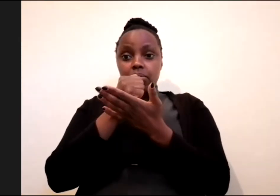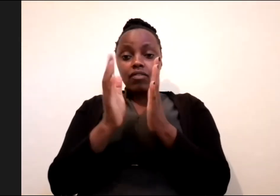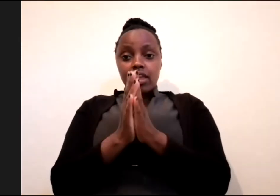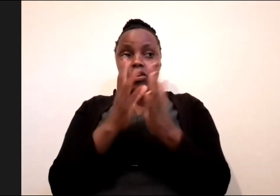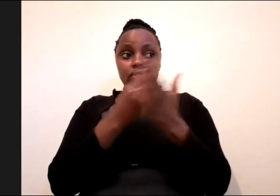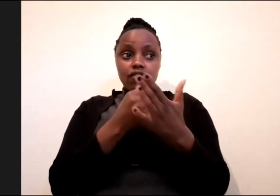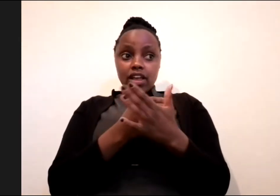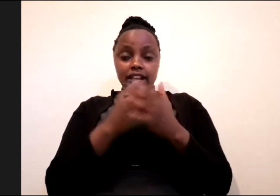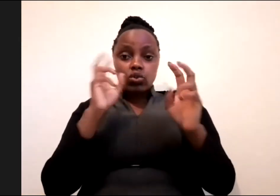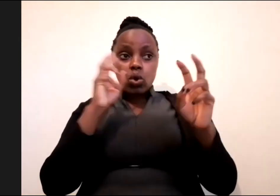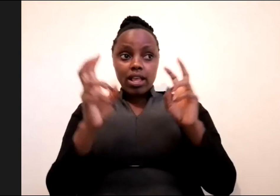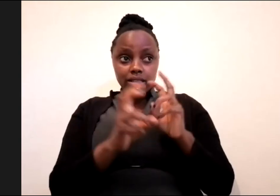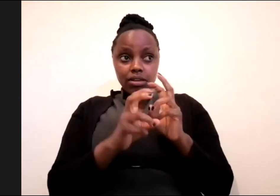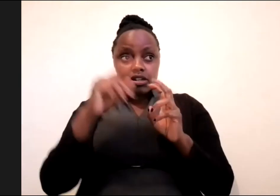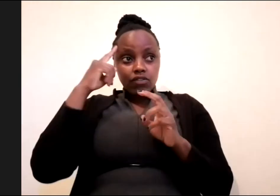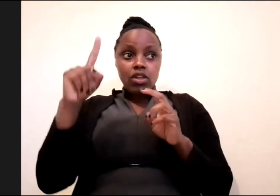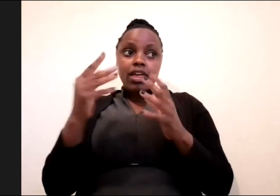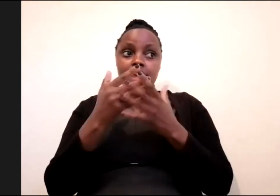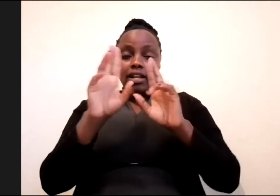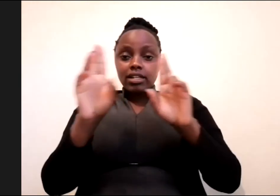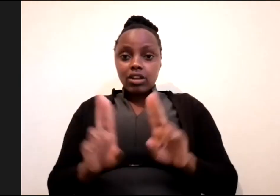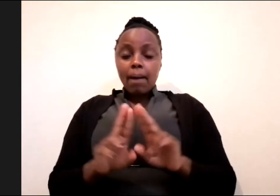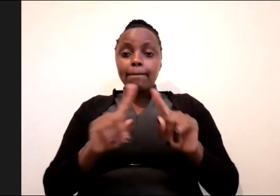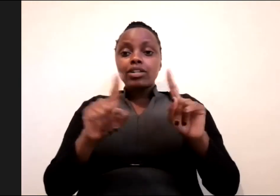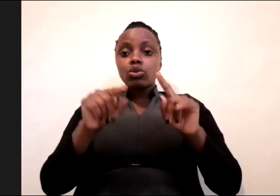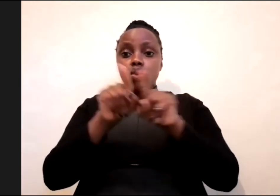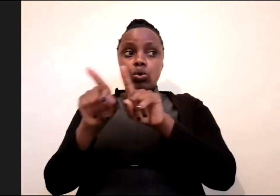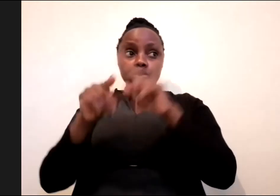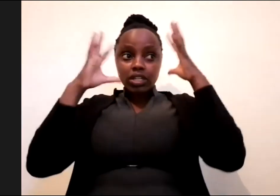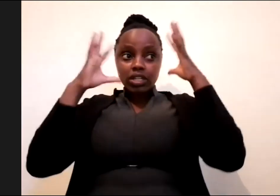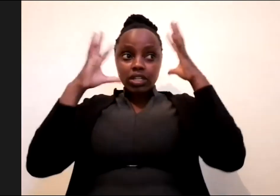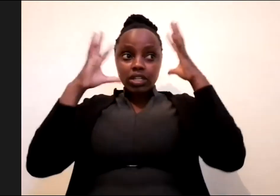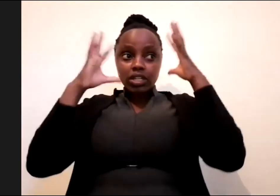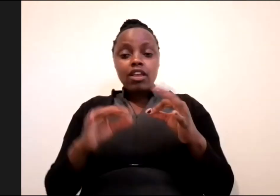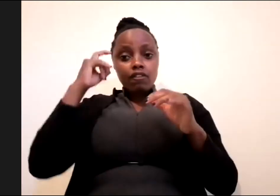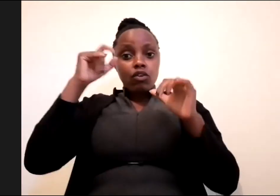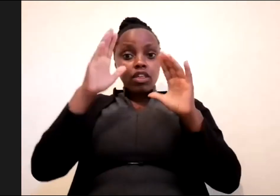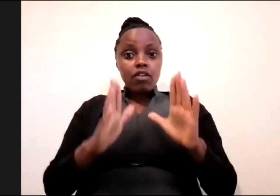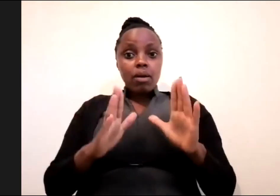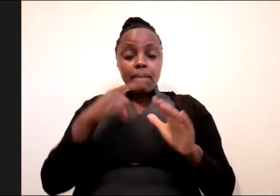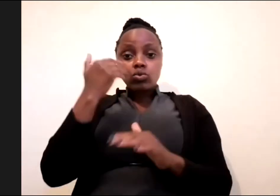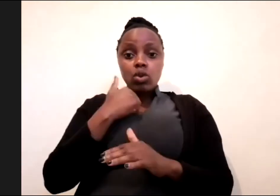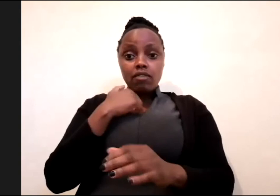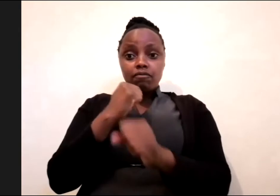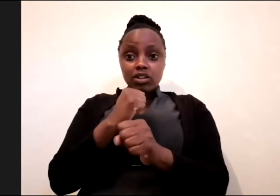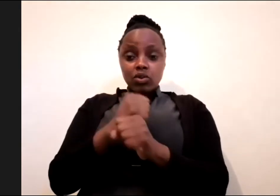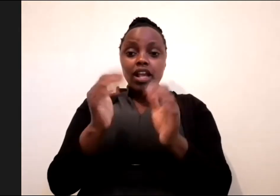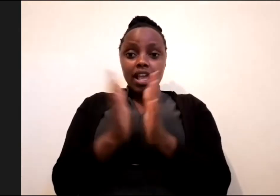also on technical aspects. But decision making will be at the farmers group levels. It is